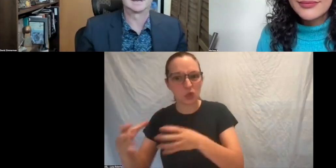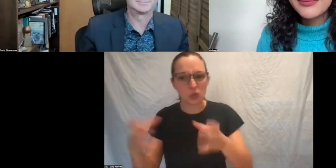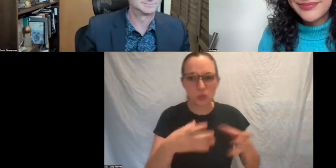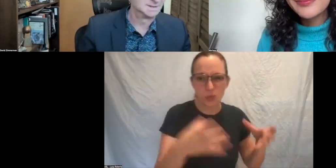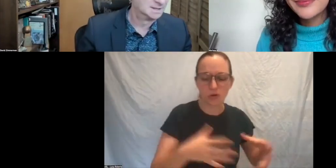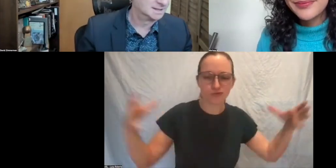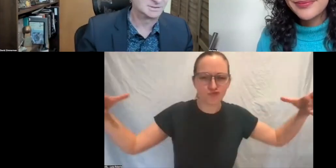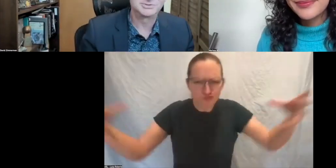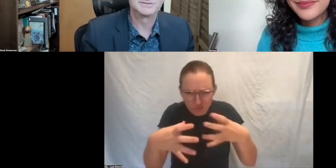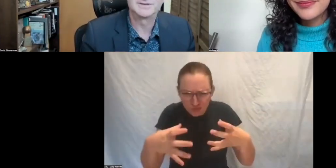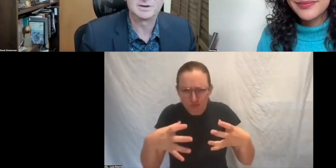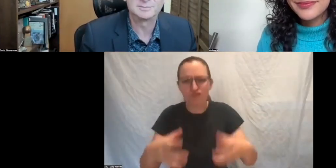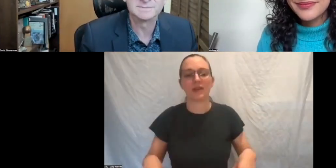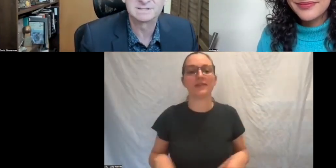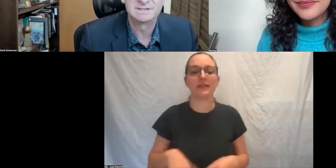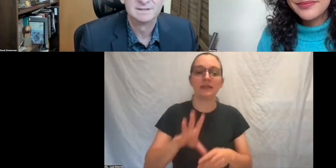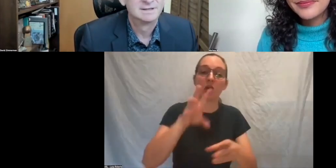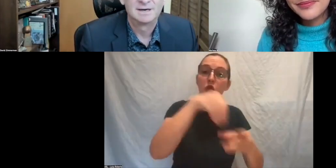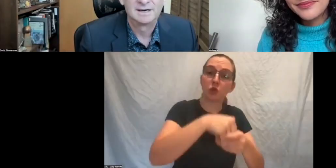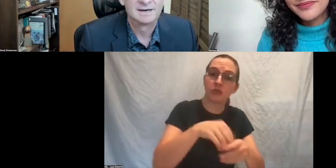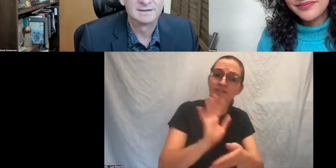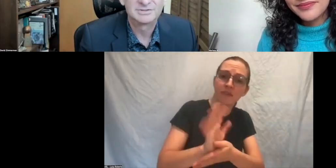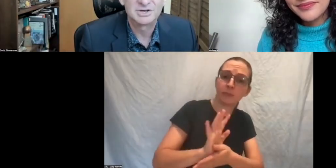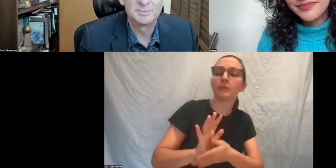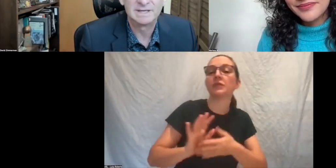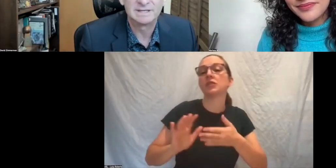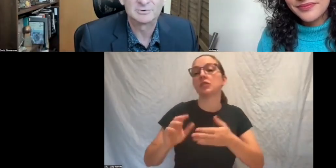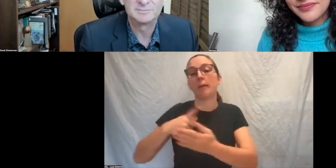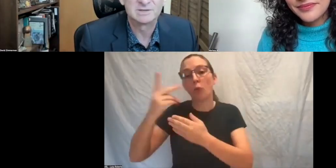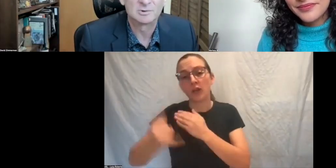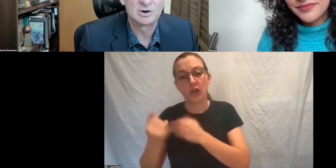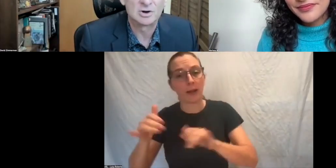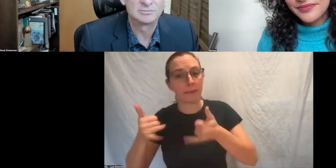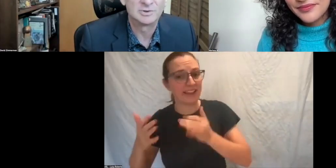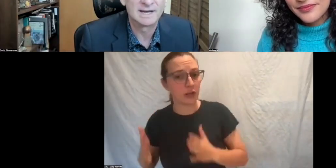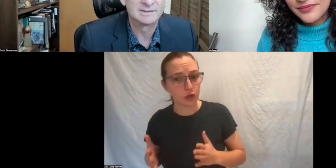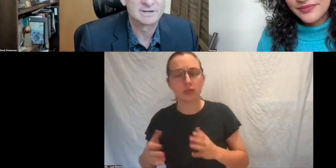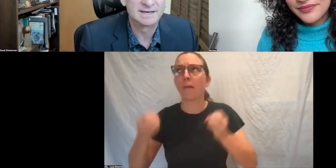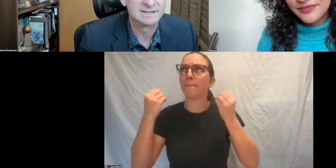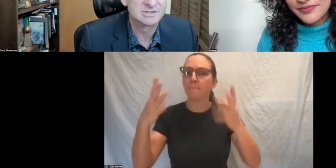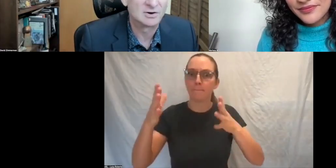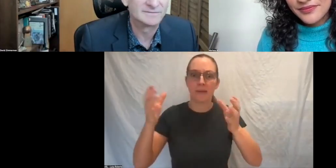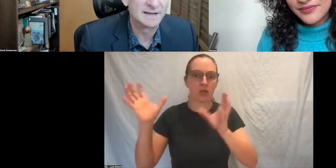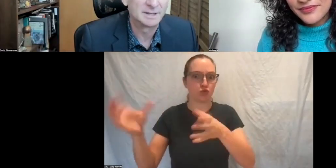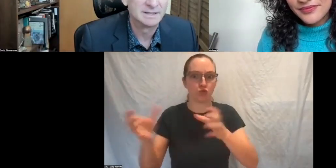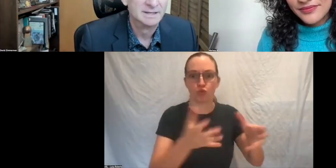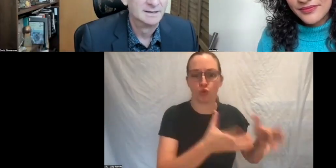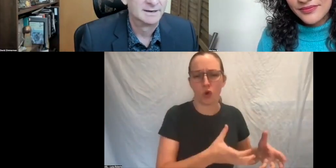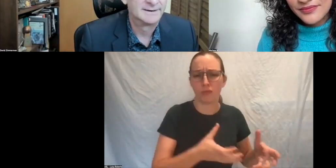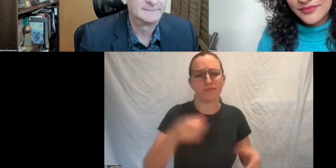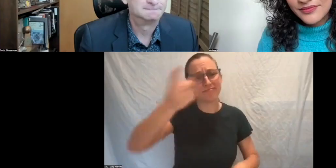players, inclusion films, so many groups, and we're all, the way I look at it is all